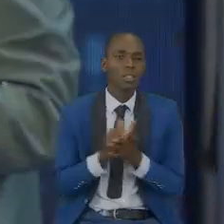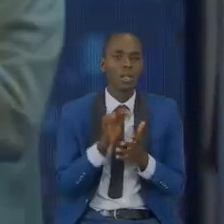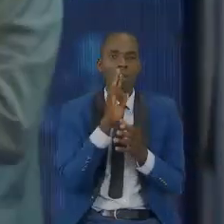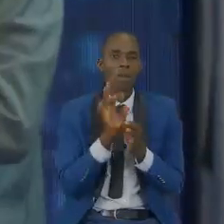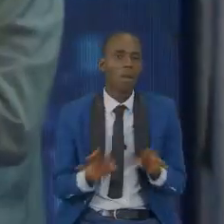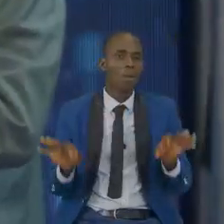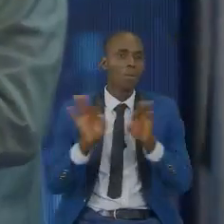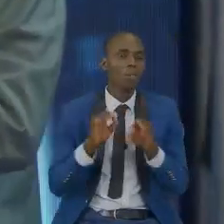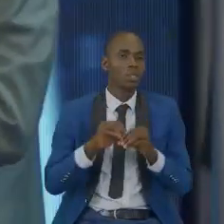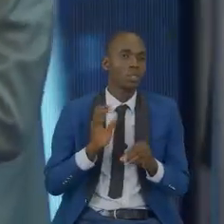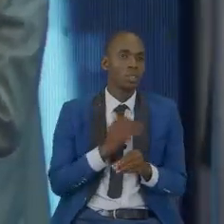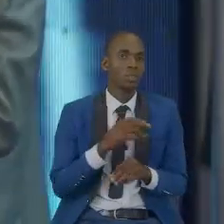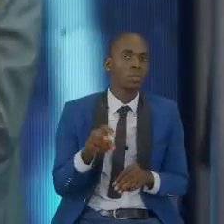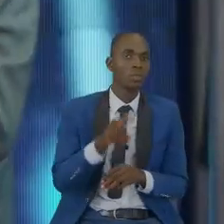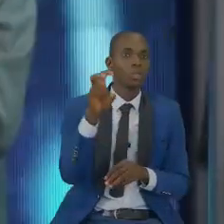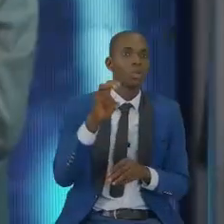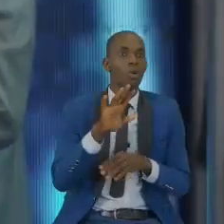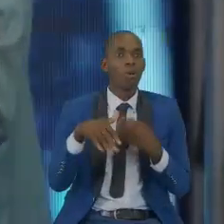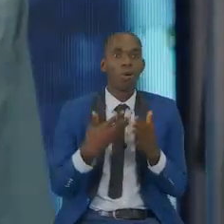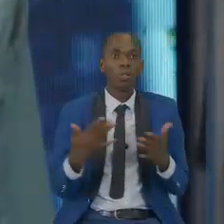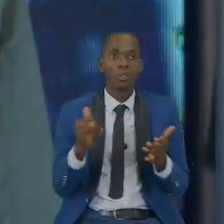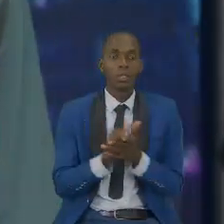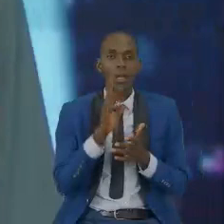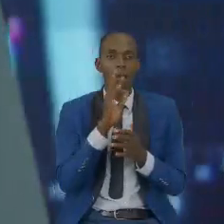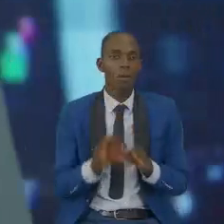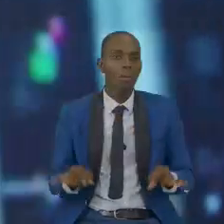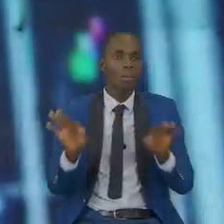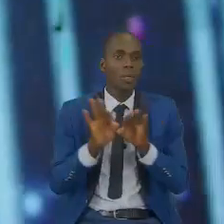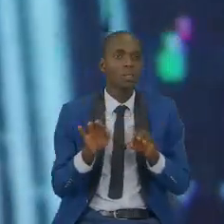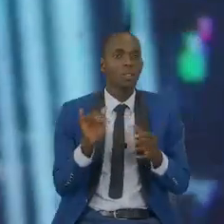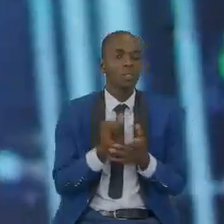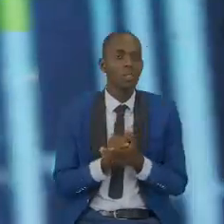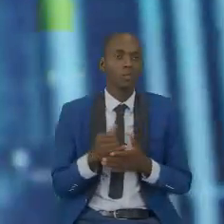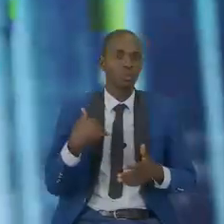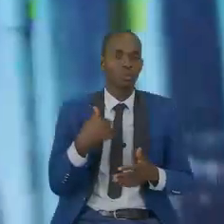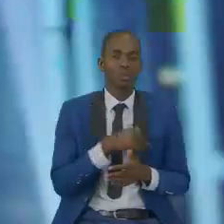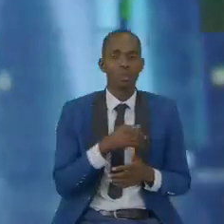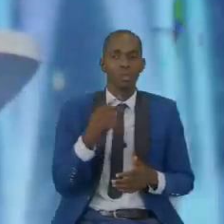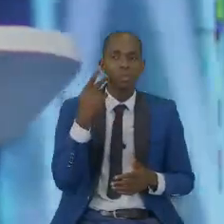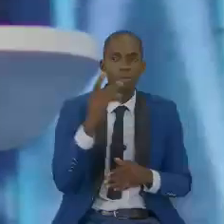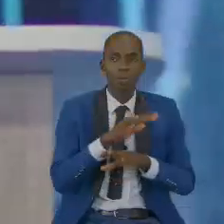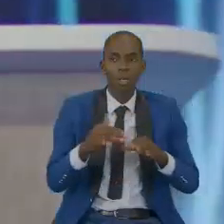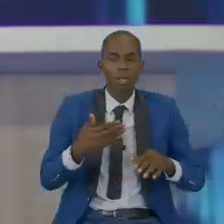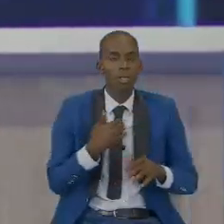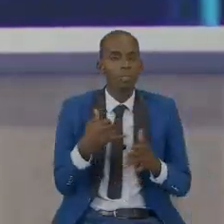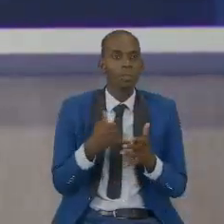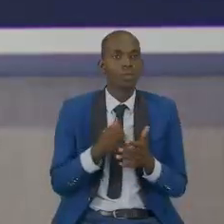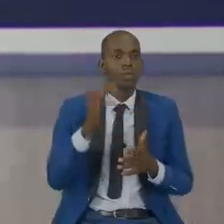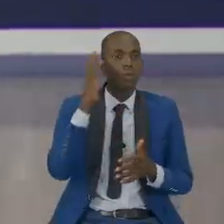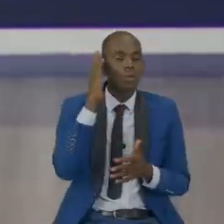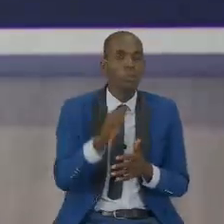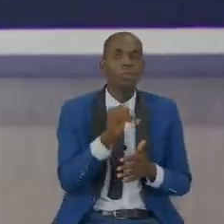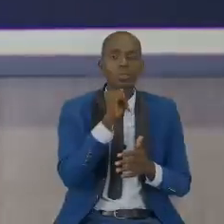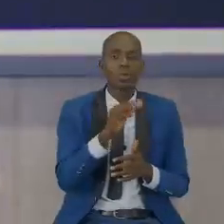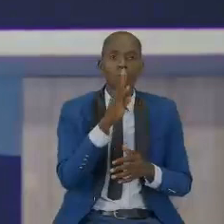our journey, all the things that are fundamental that we need, and if we didn't have them, will not last